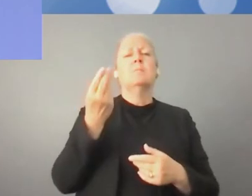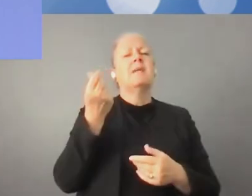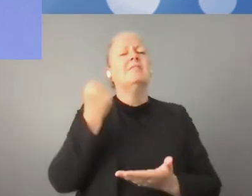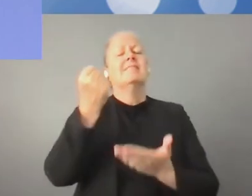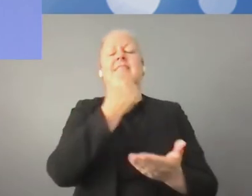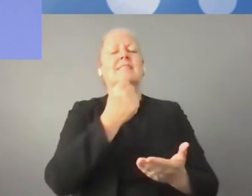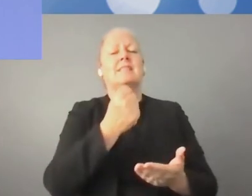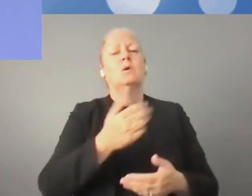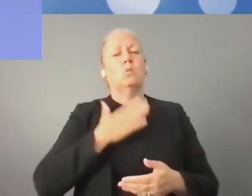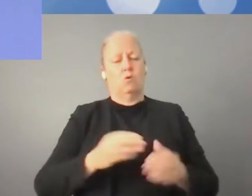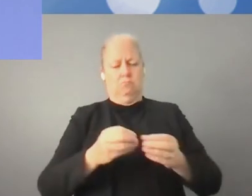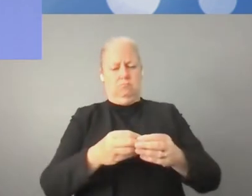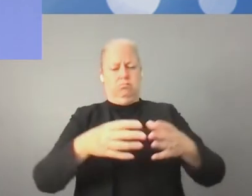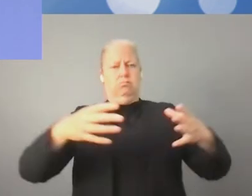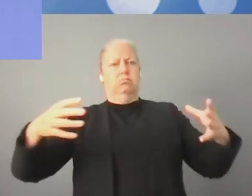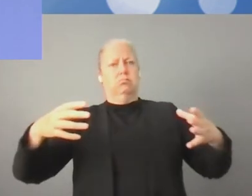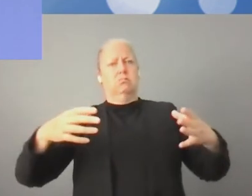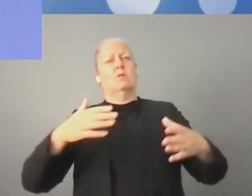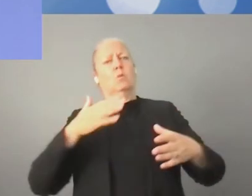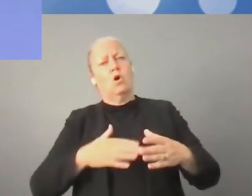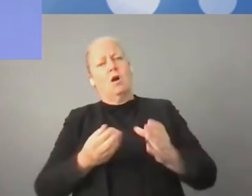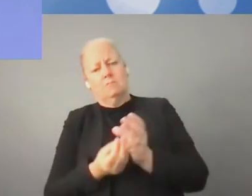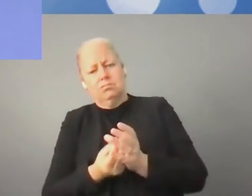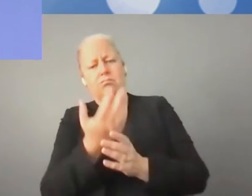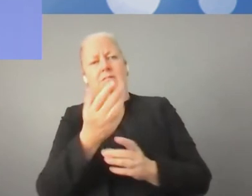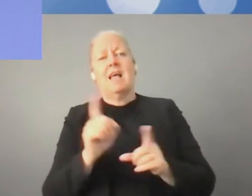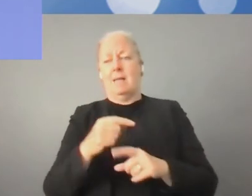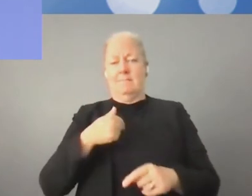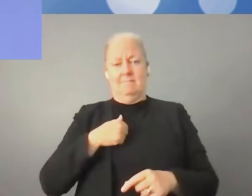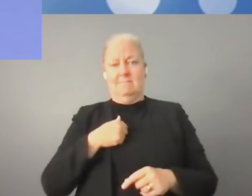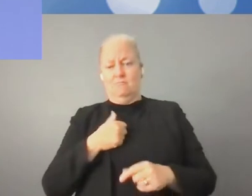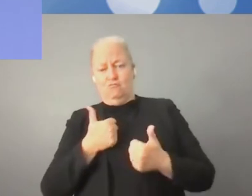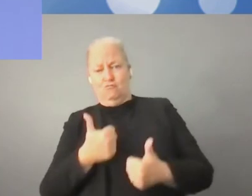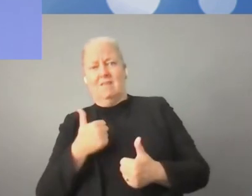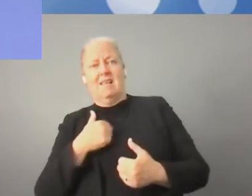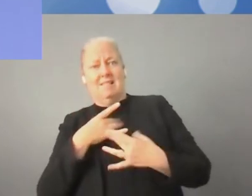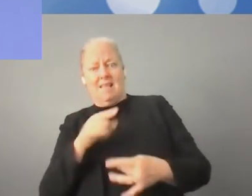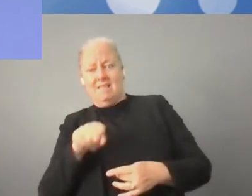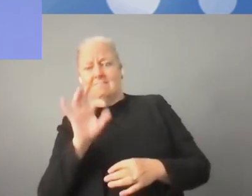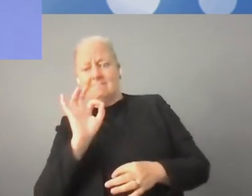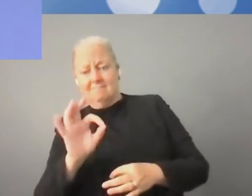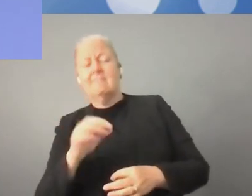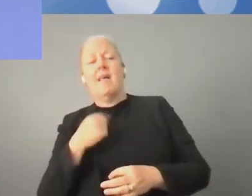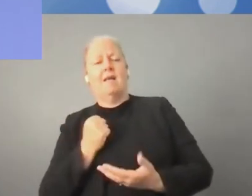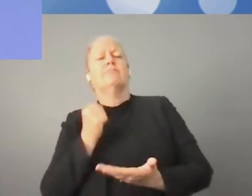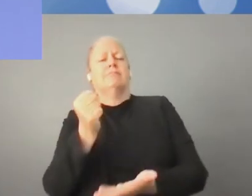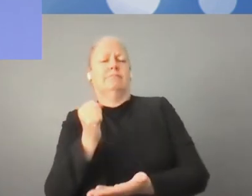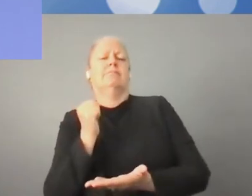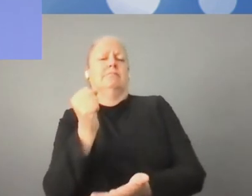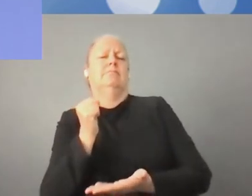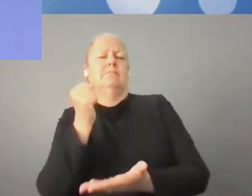do they want to keep doing what they like but that of course is just part of the picture and of course